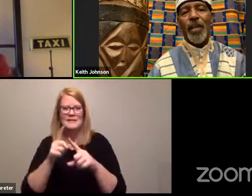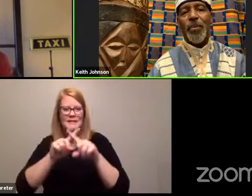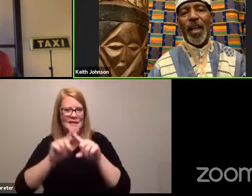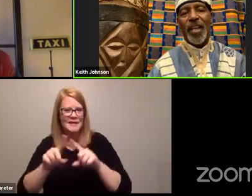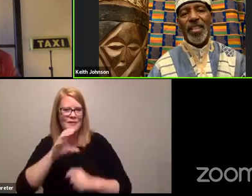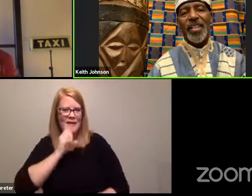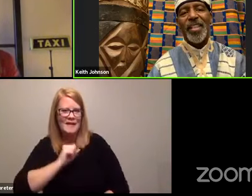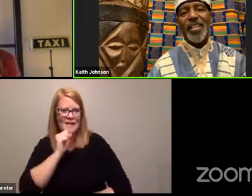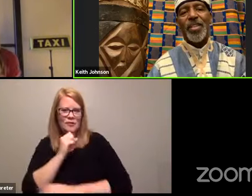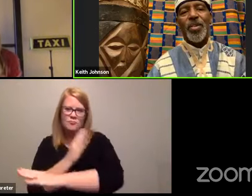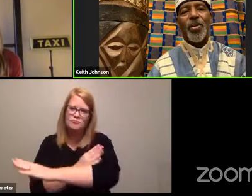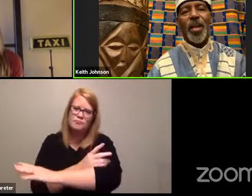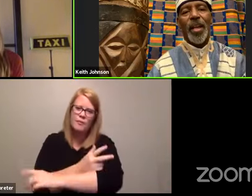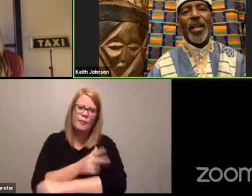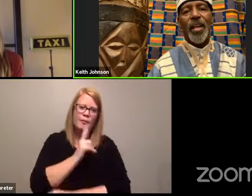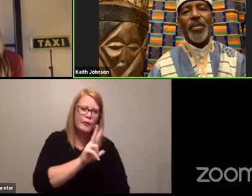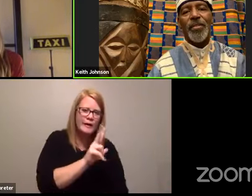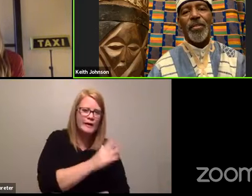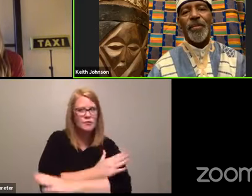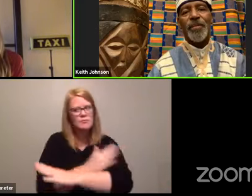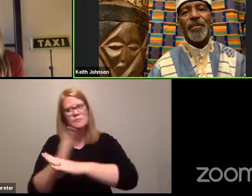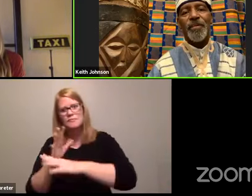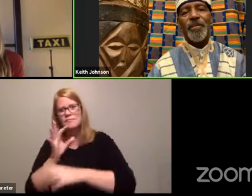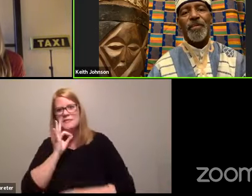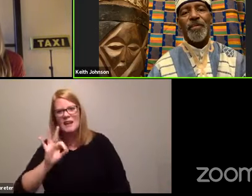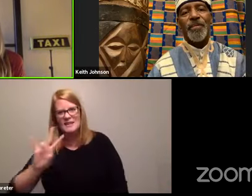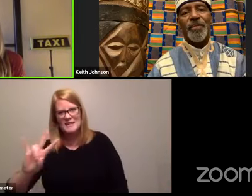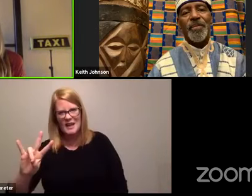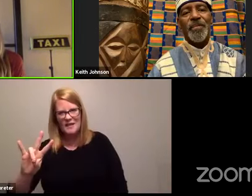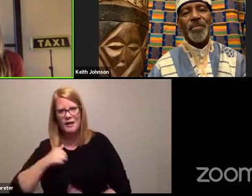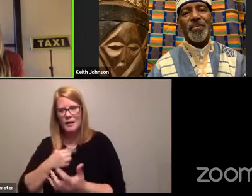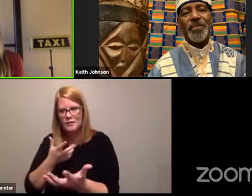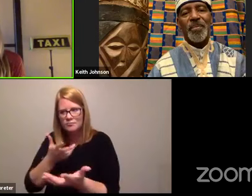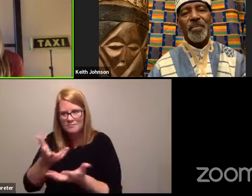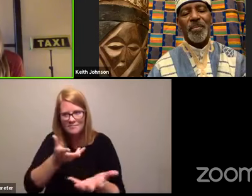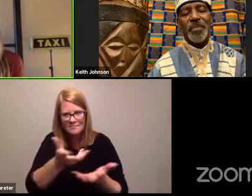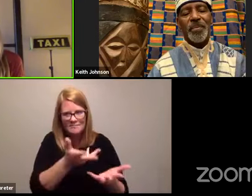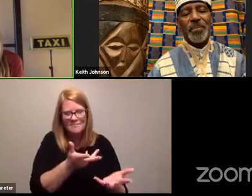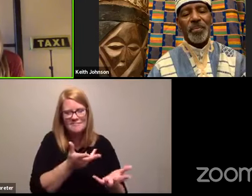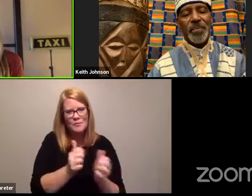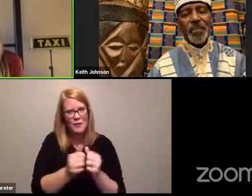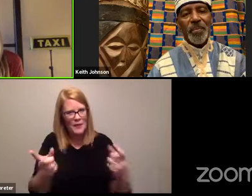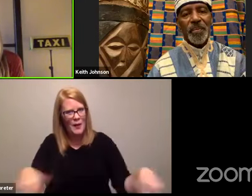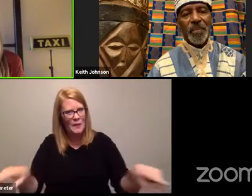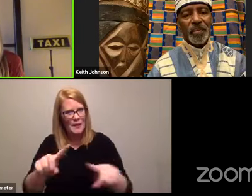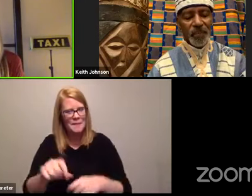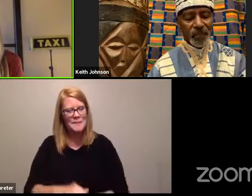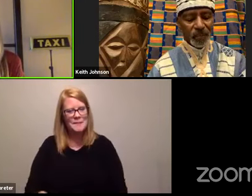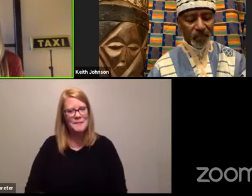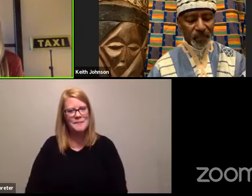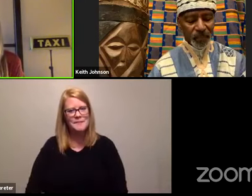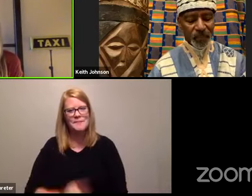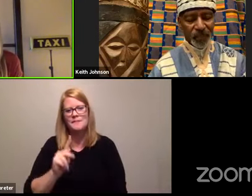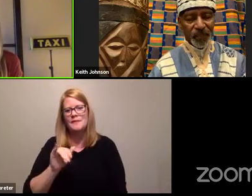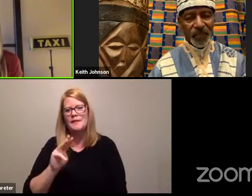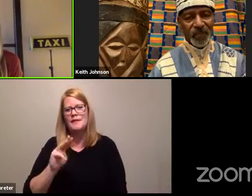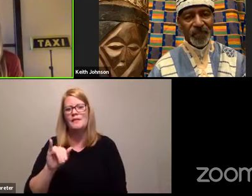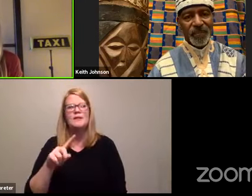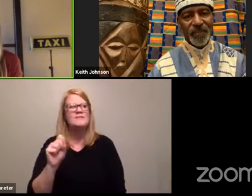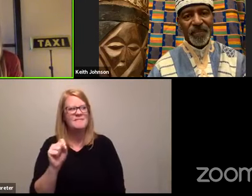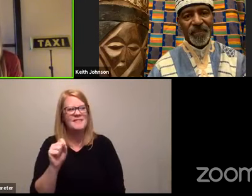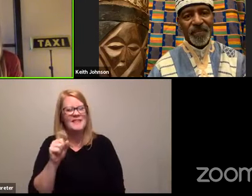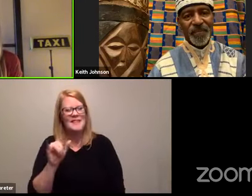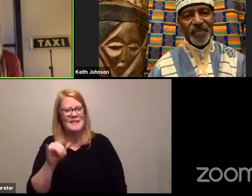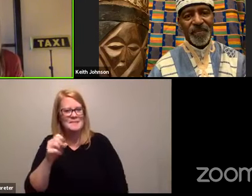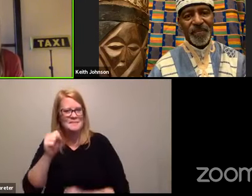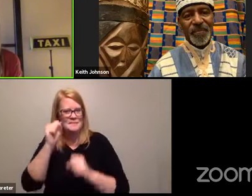feel very blessed to do what I love. That's so great. I love how you said you don't always know what's going to happen,